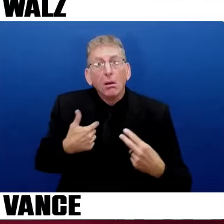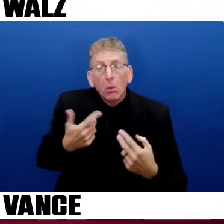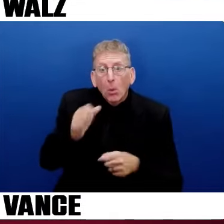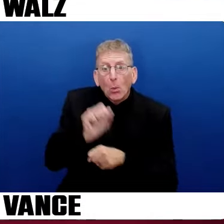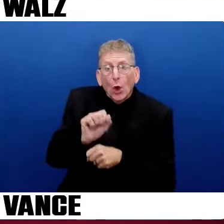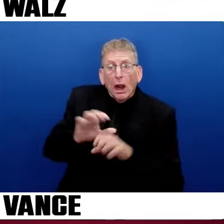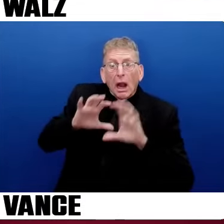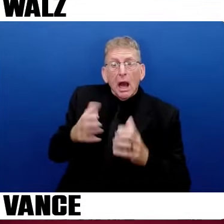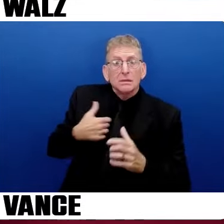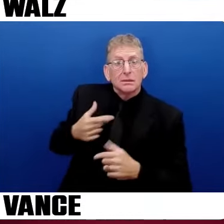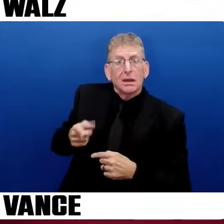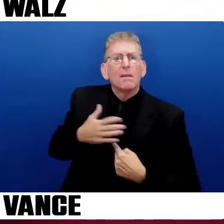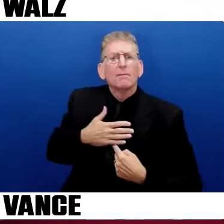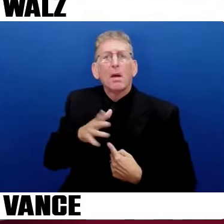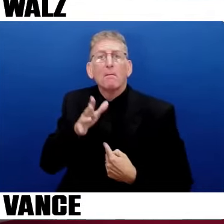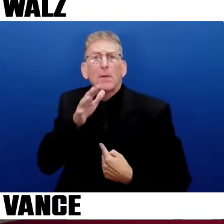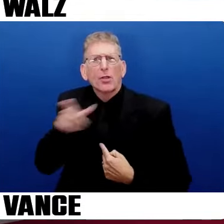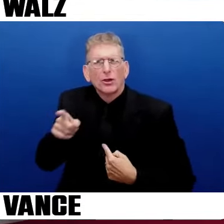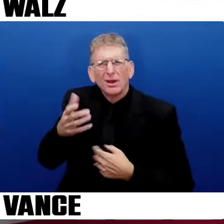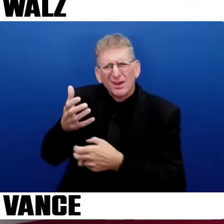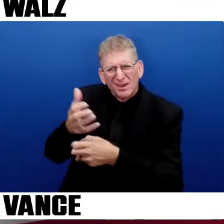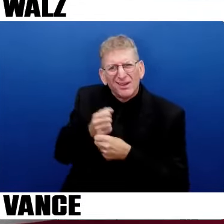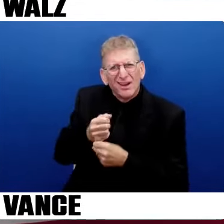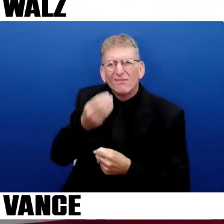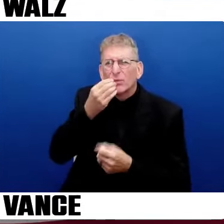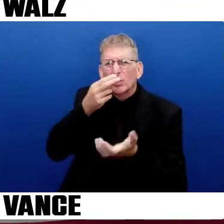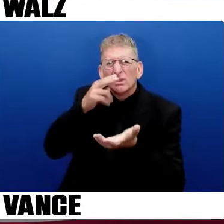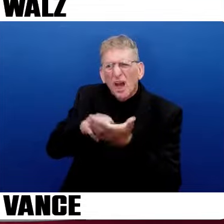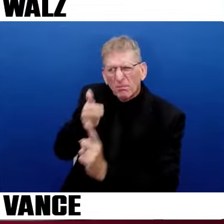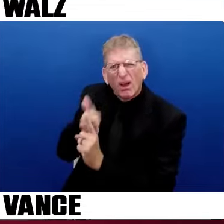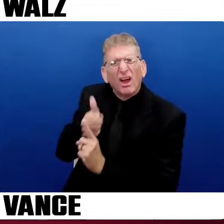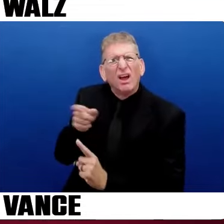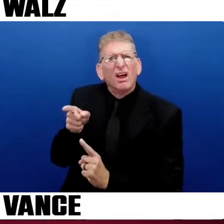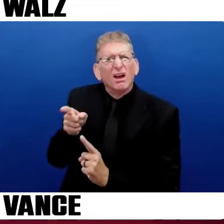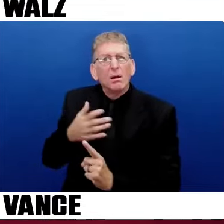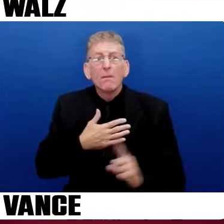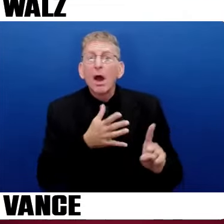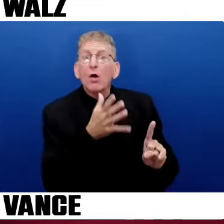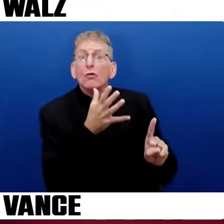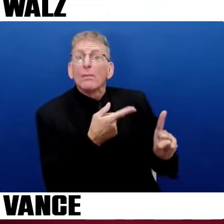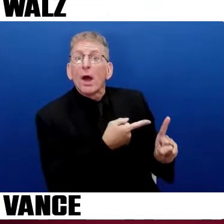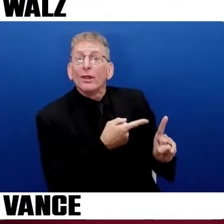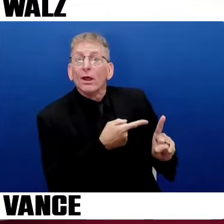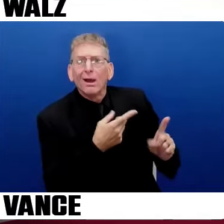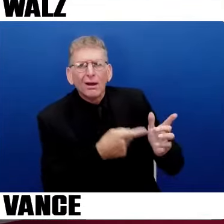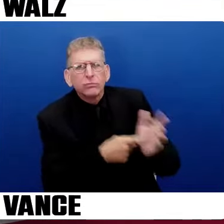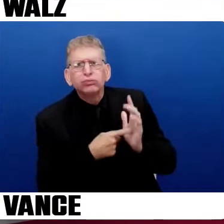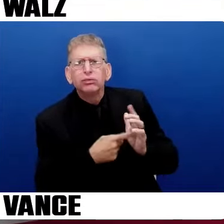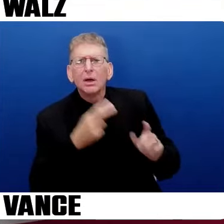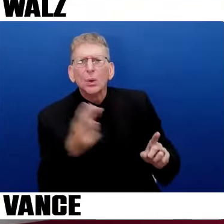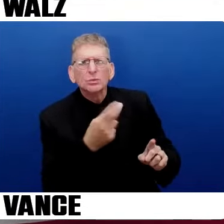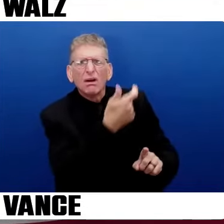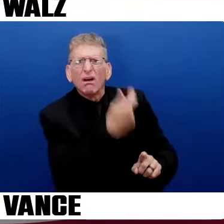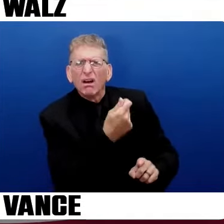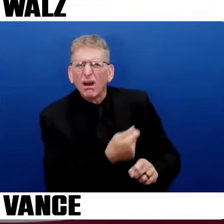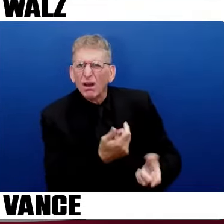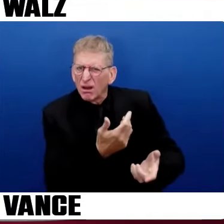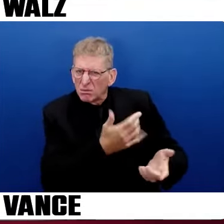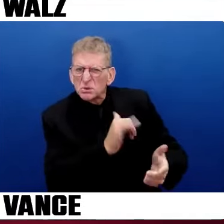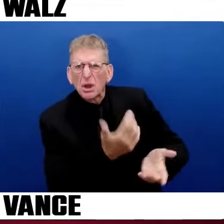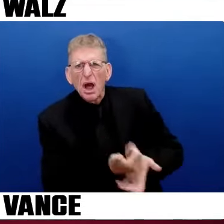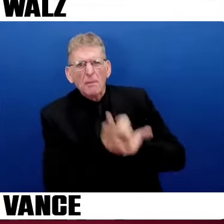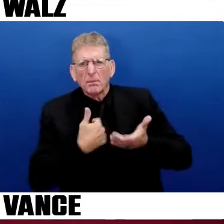to raise me, and she raised me in part because my own mother struggled with addiction for a big chunk of my early life. myself. I went to college on the GI Bill